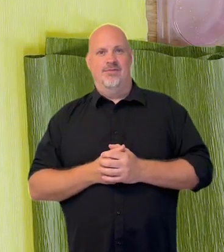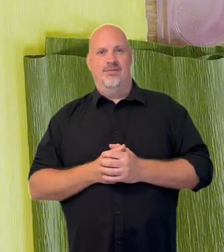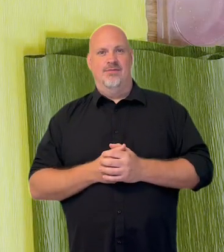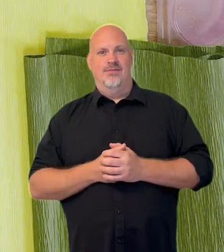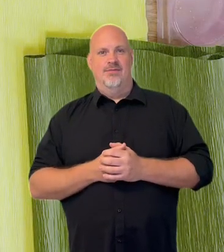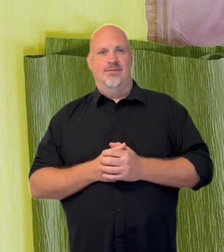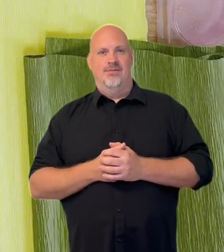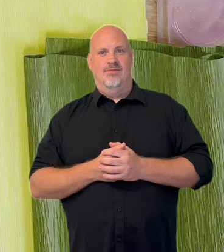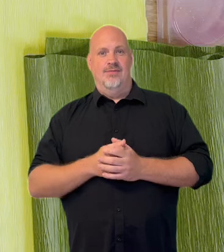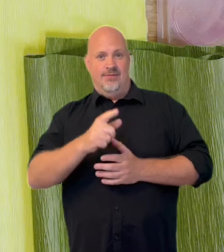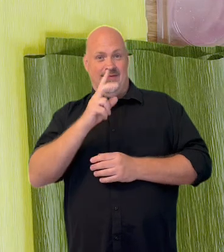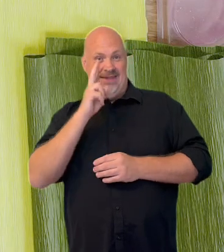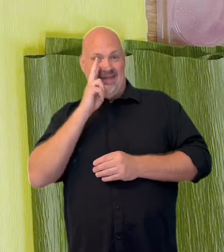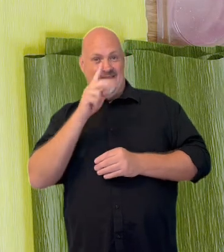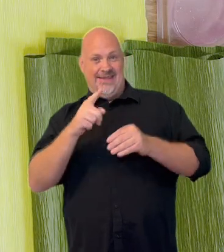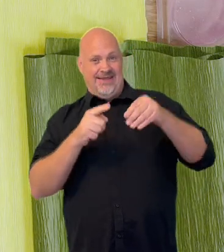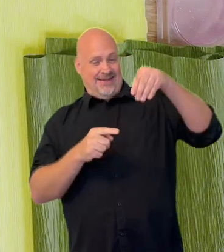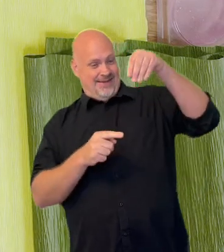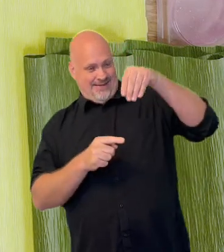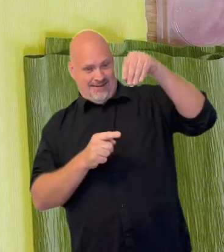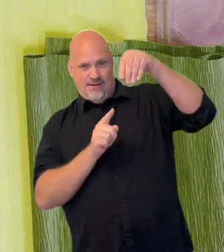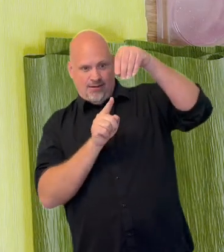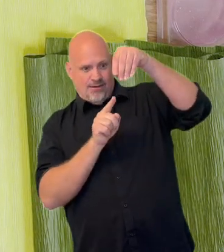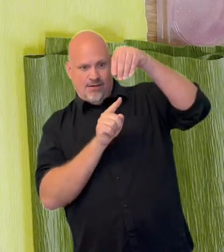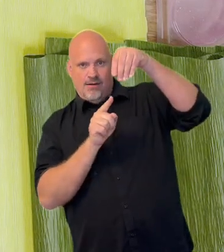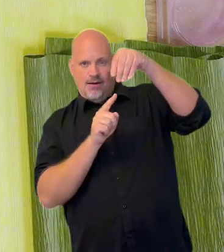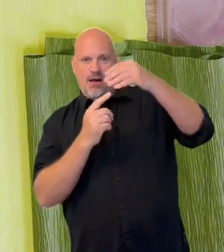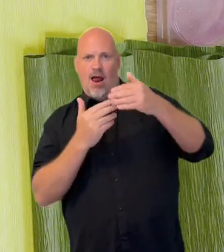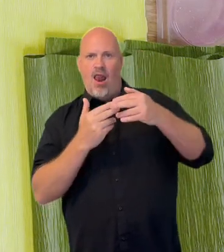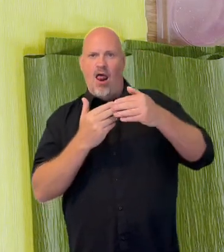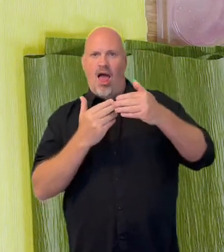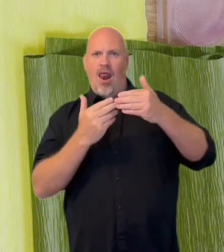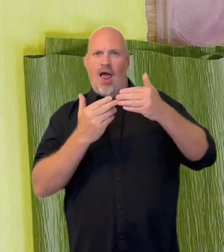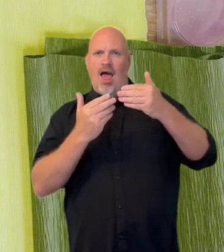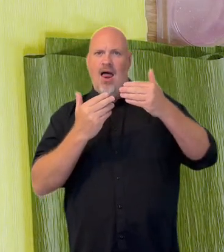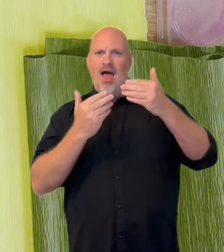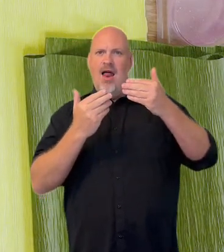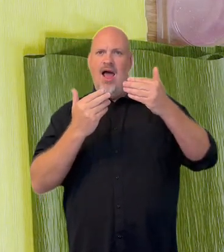And you can see that the tips are becoming lighter